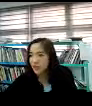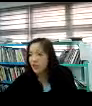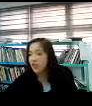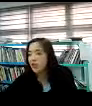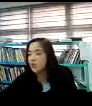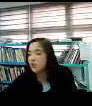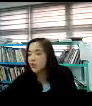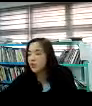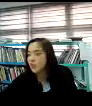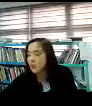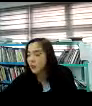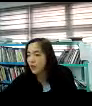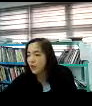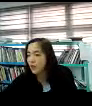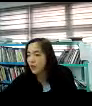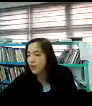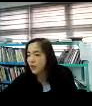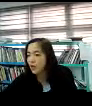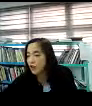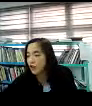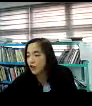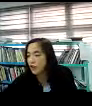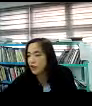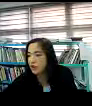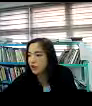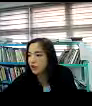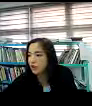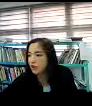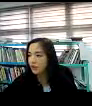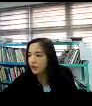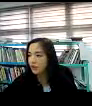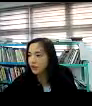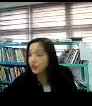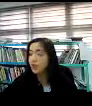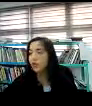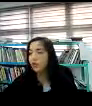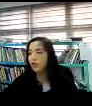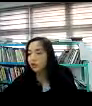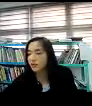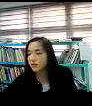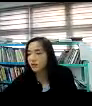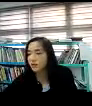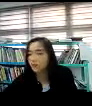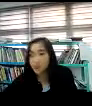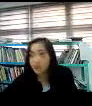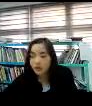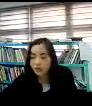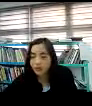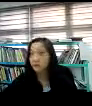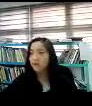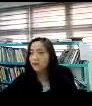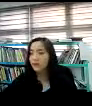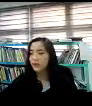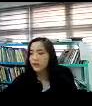high school. So, bali po, our collection are mostly on higher learning.